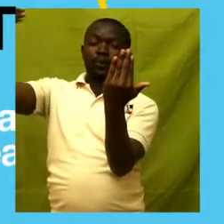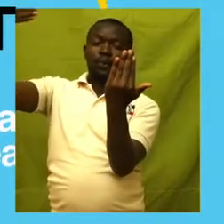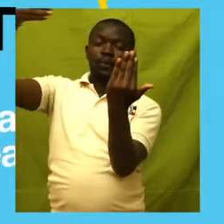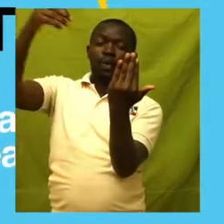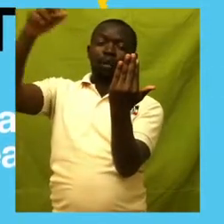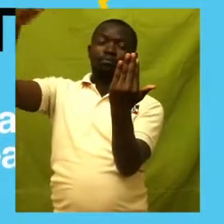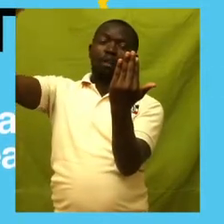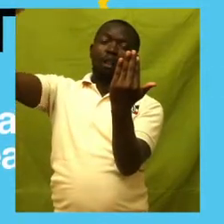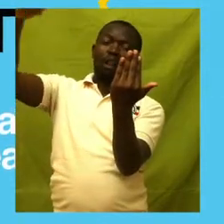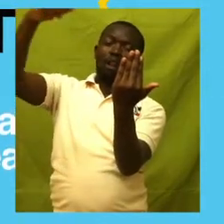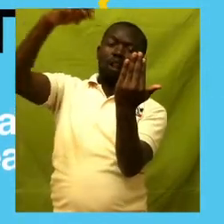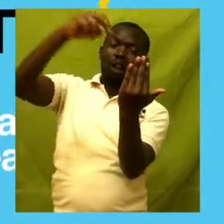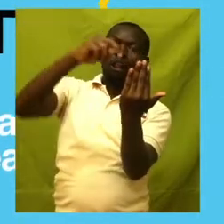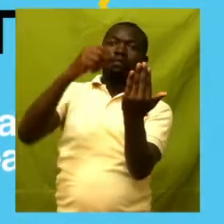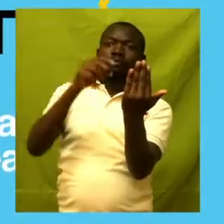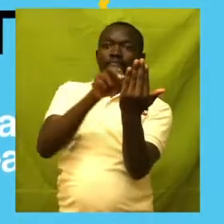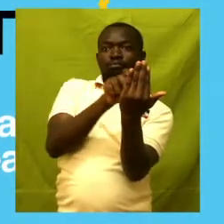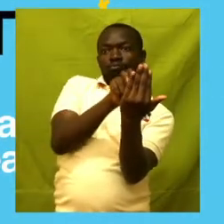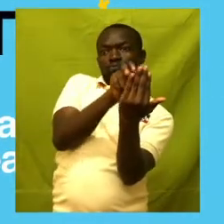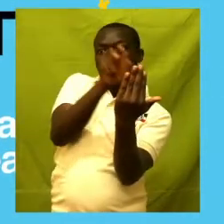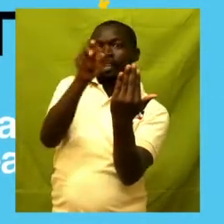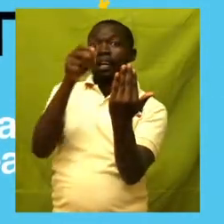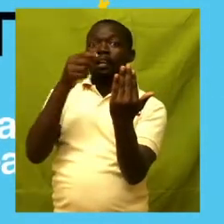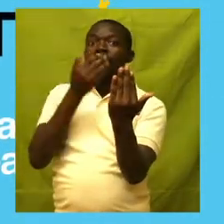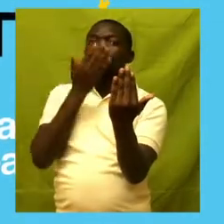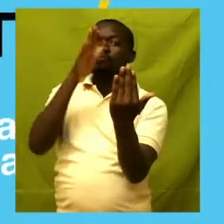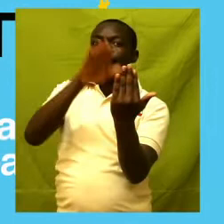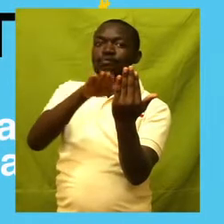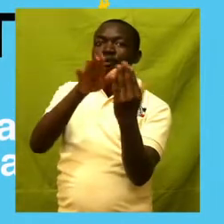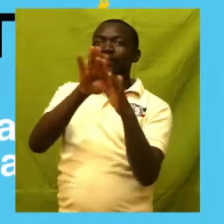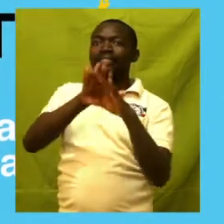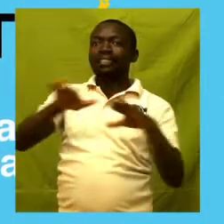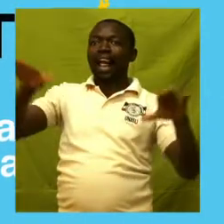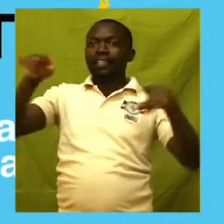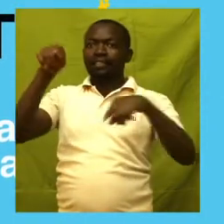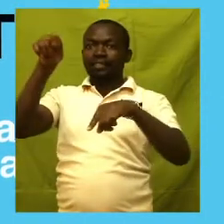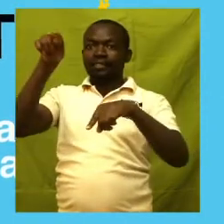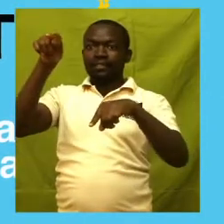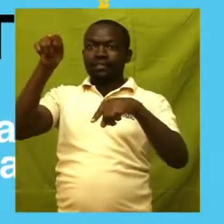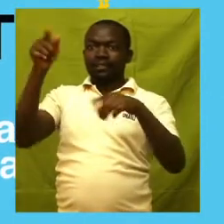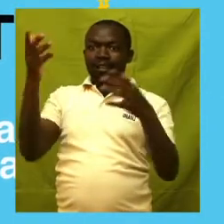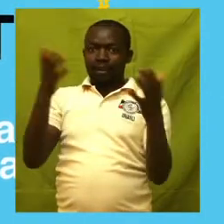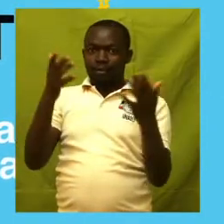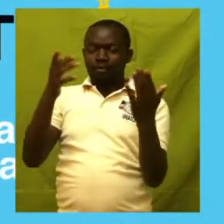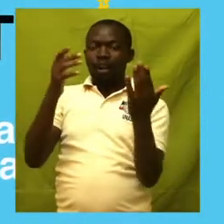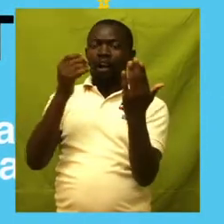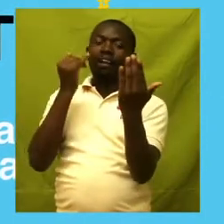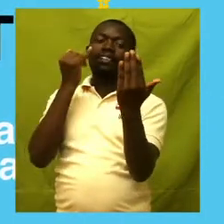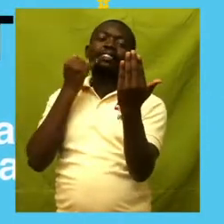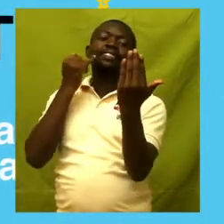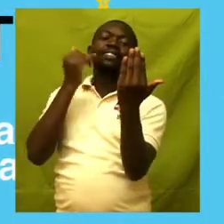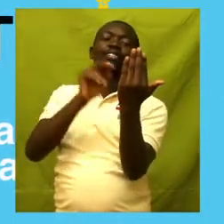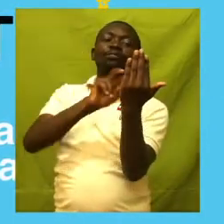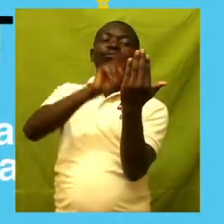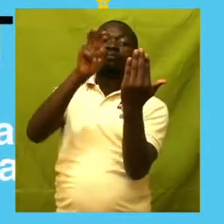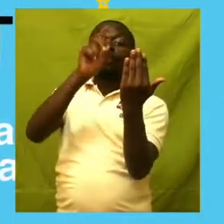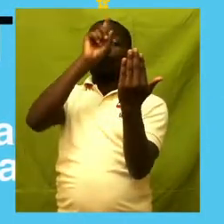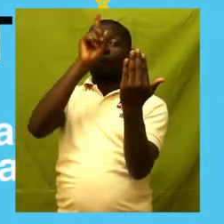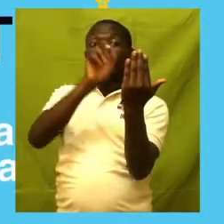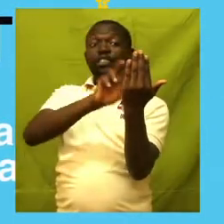Egypt to the Promised Land. So the Red Sea is very important. It is also